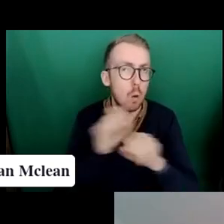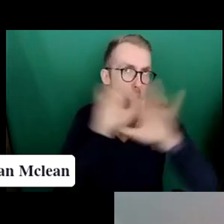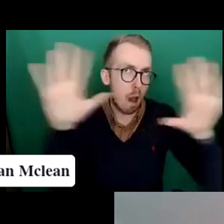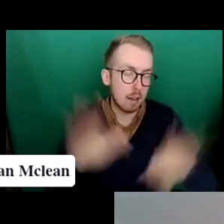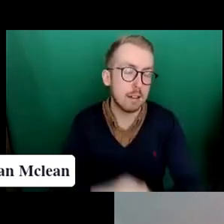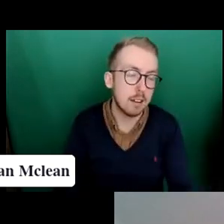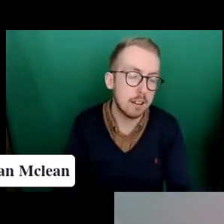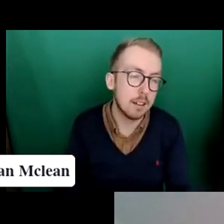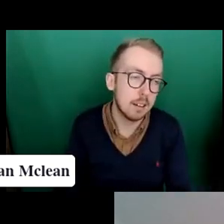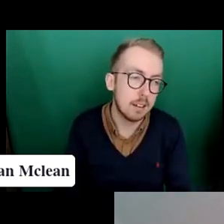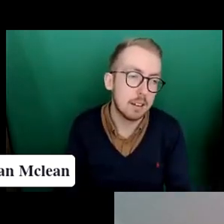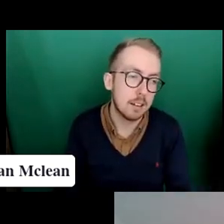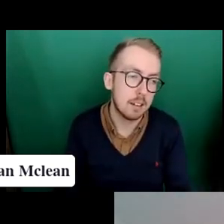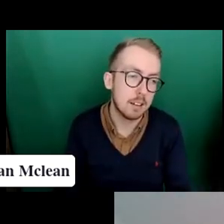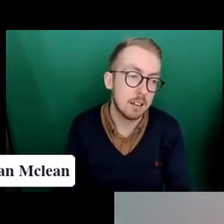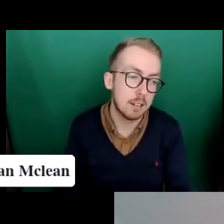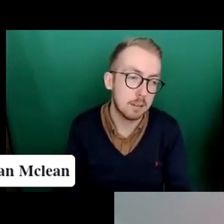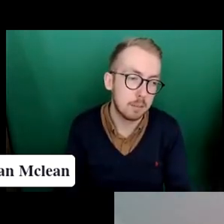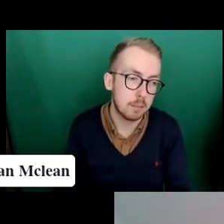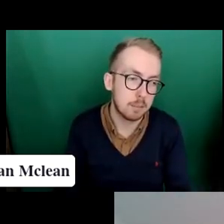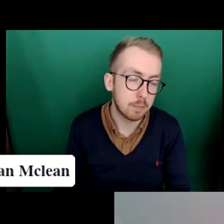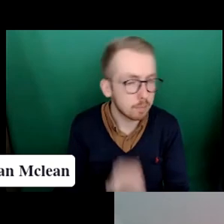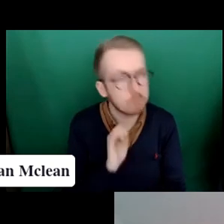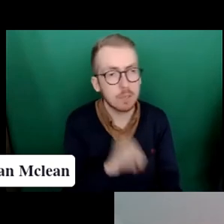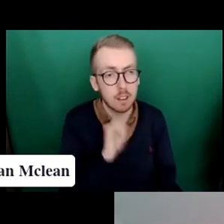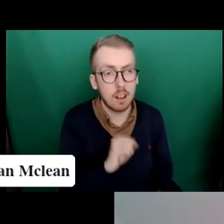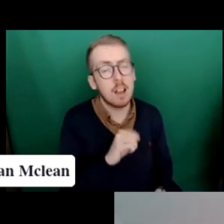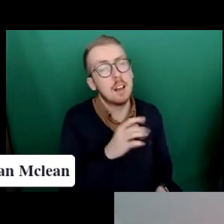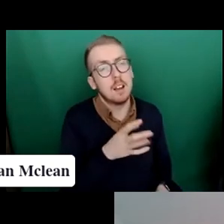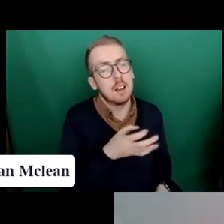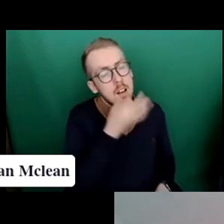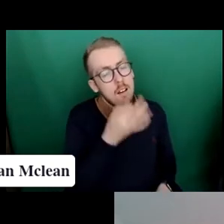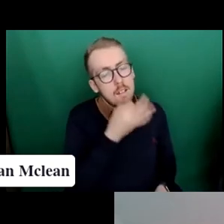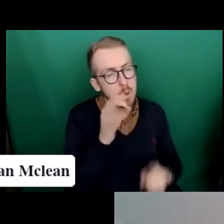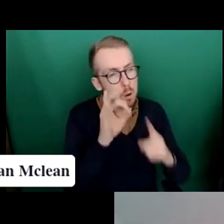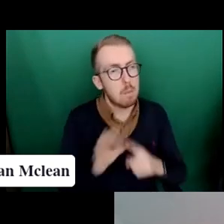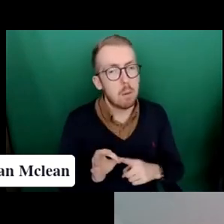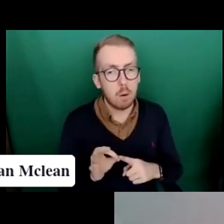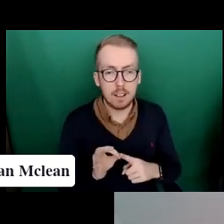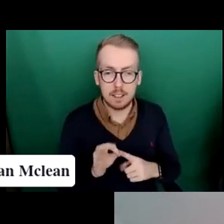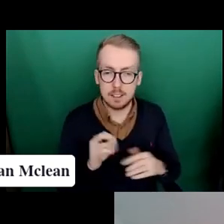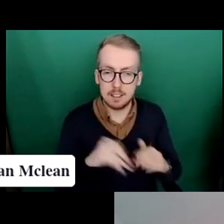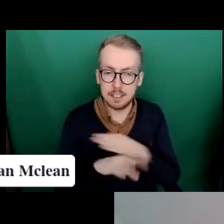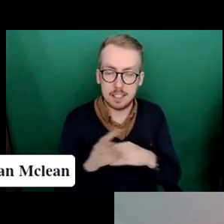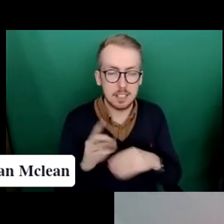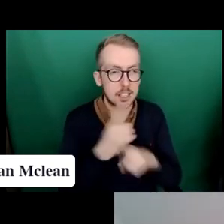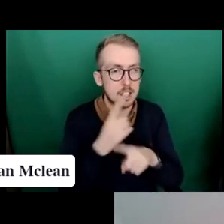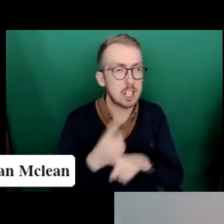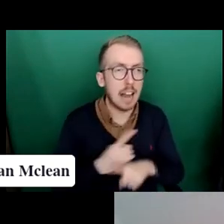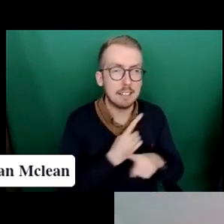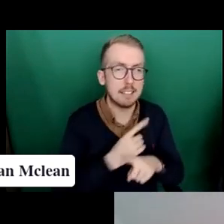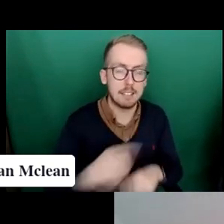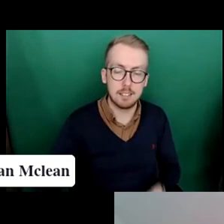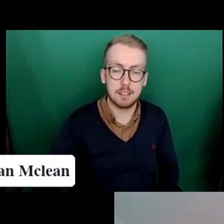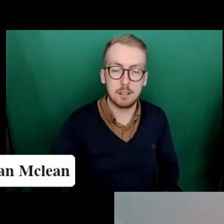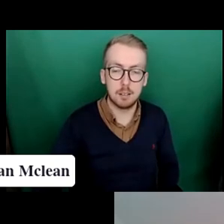Just moving on from that, and again, there's a few points about this coming in the chat. I mean,